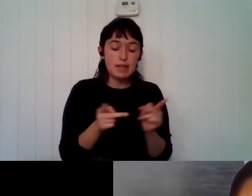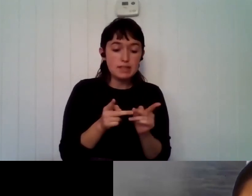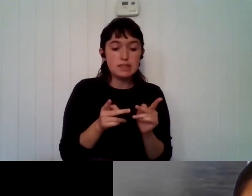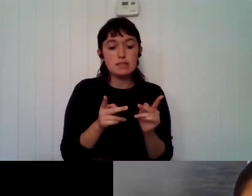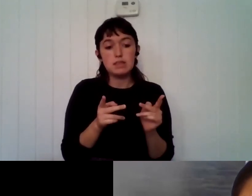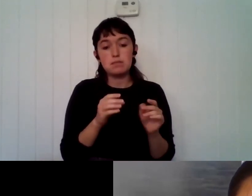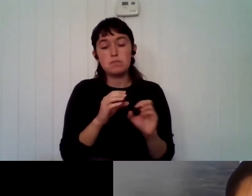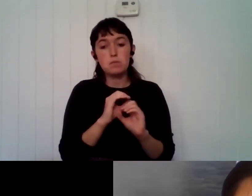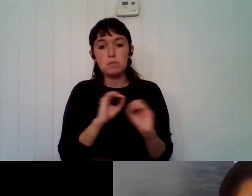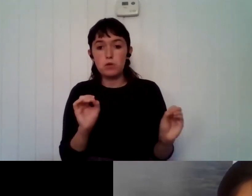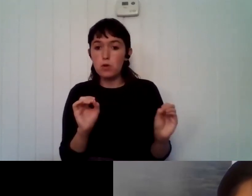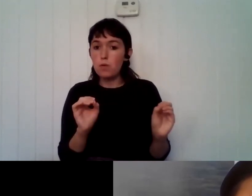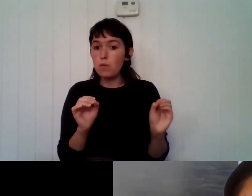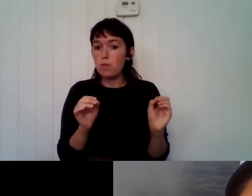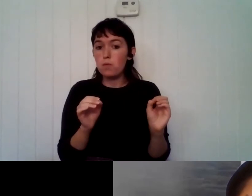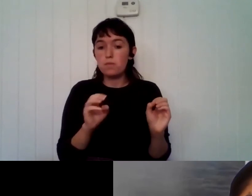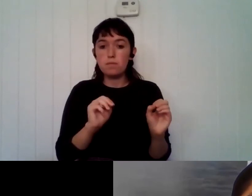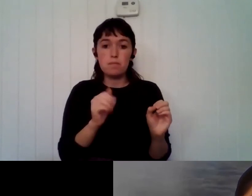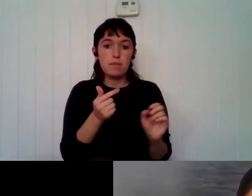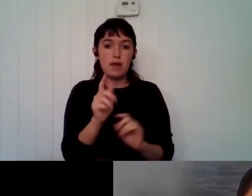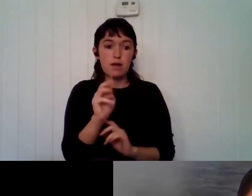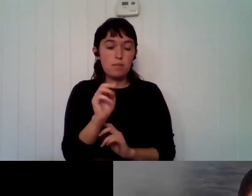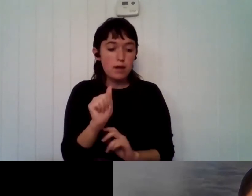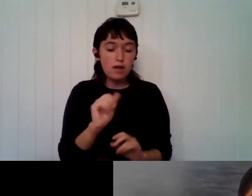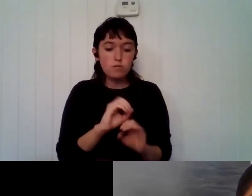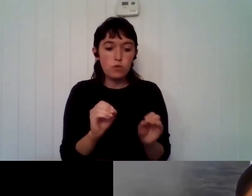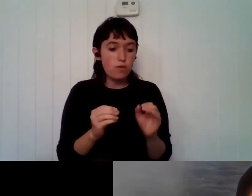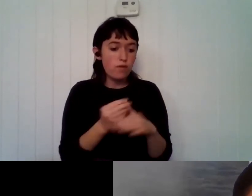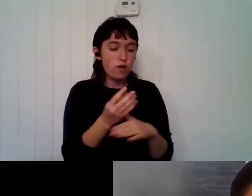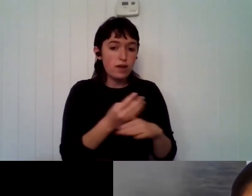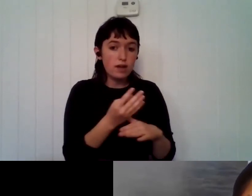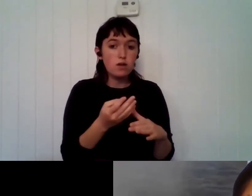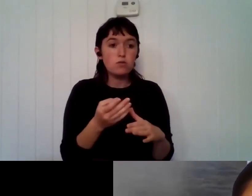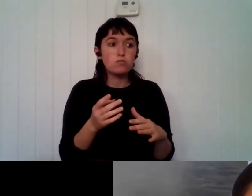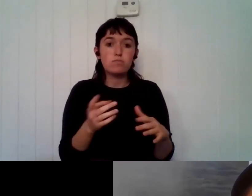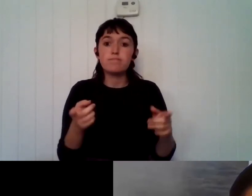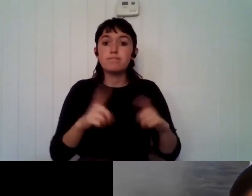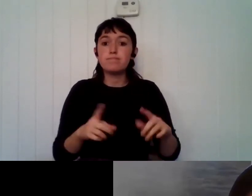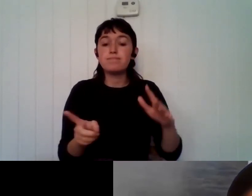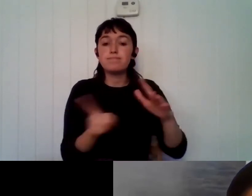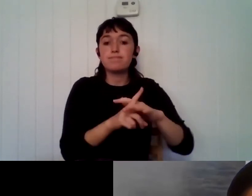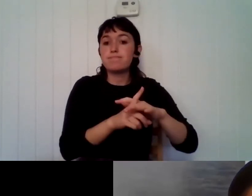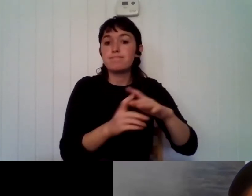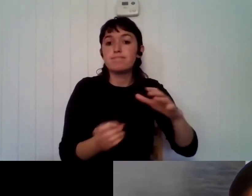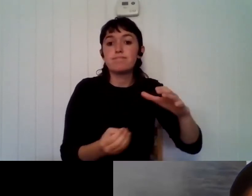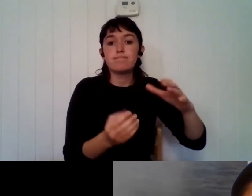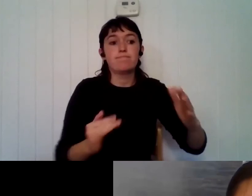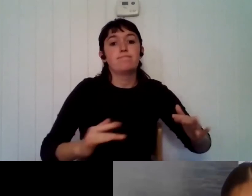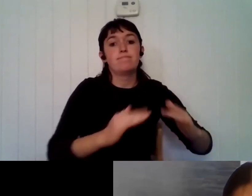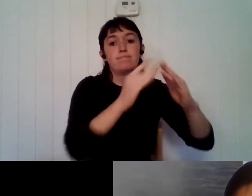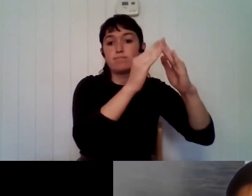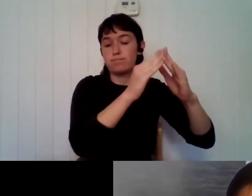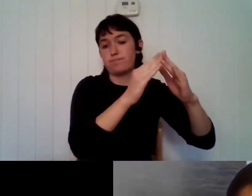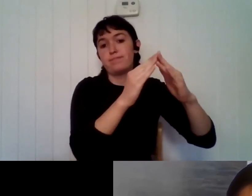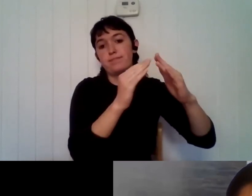there's a volcano after a bit. So that's the case of what happened, for example, at Paricutin in Mexico. In a